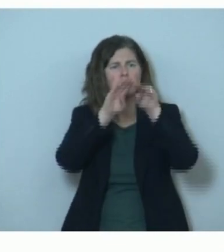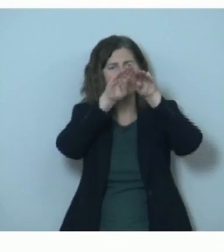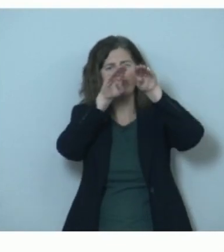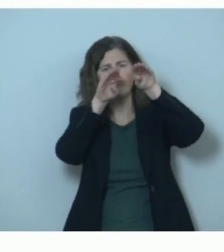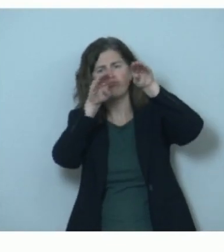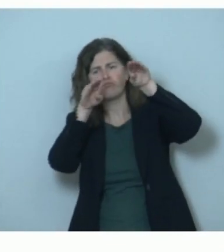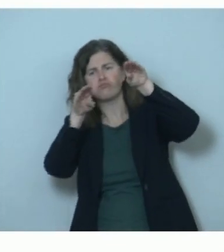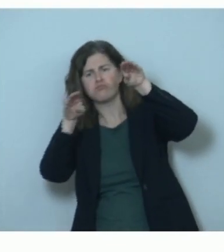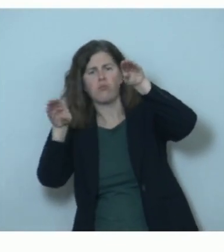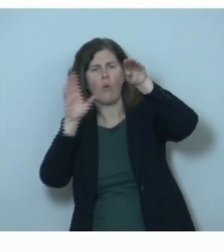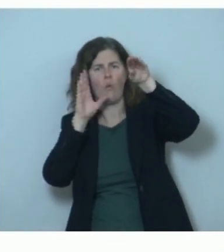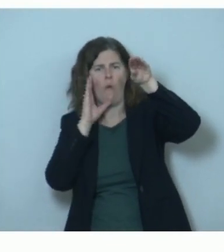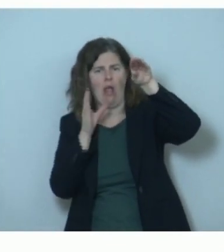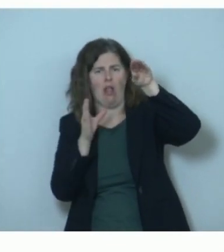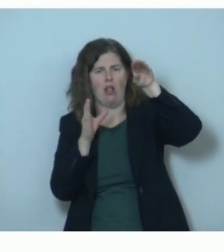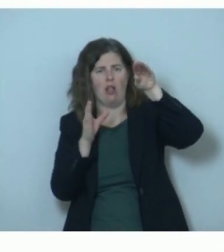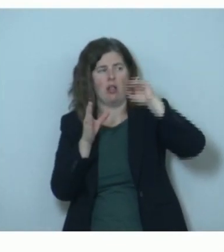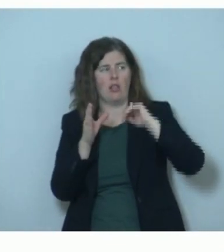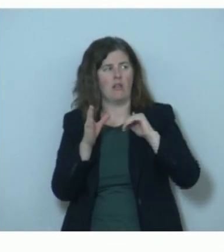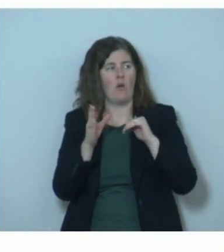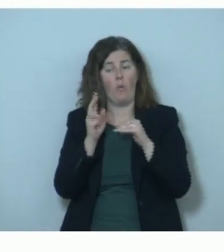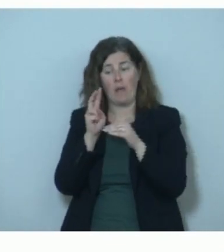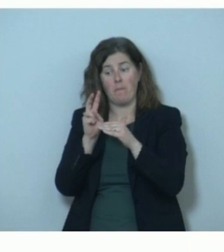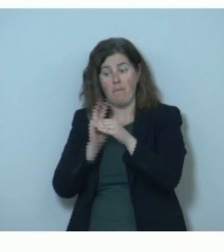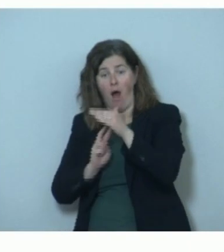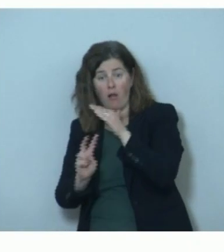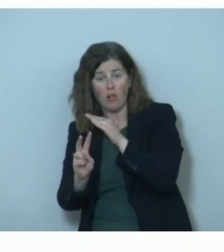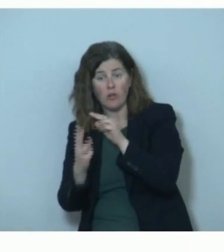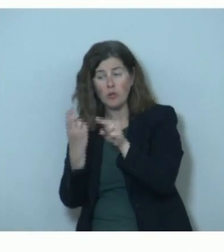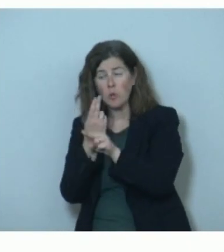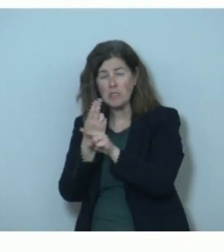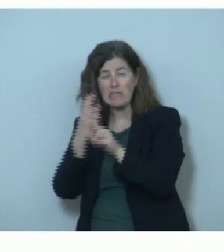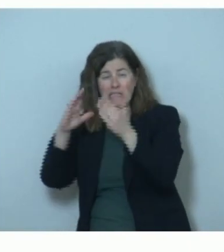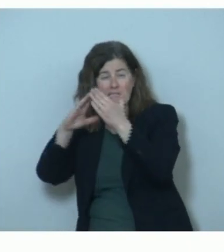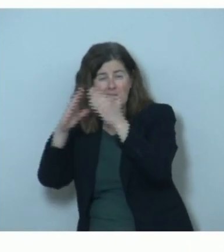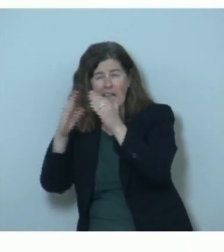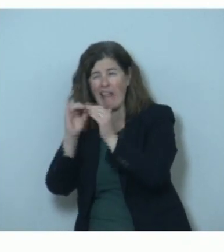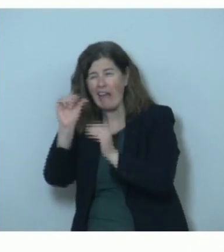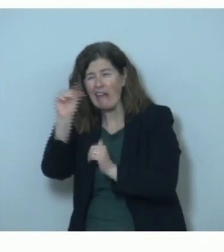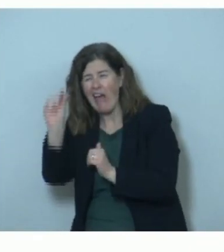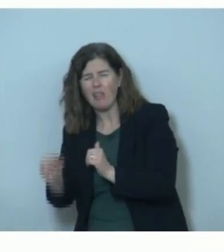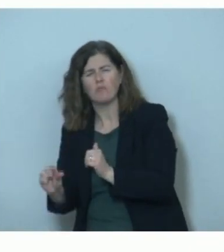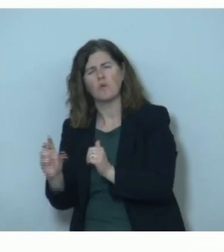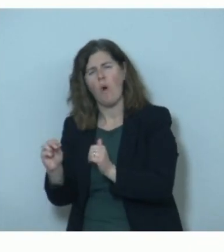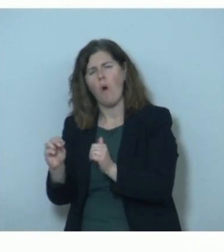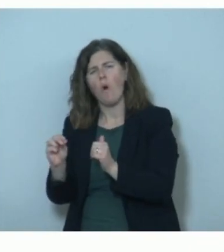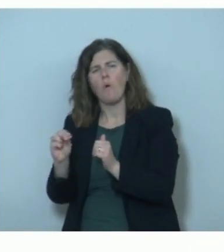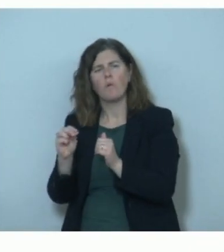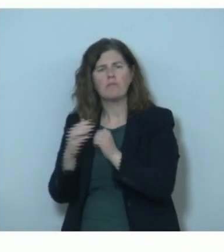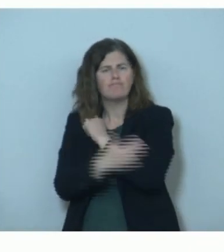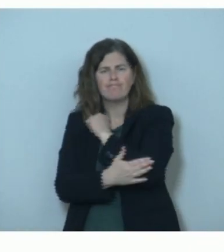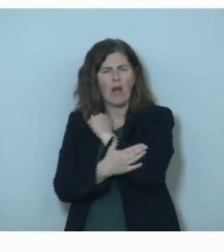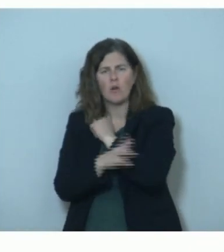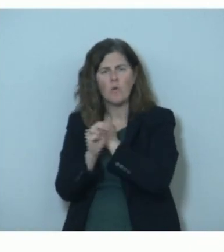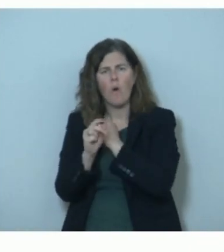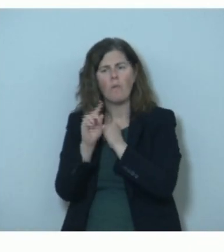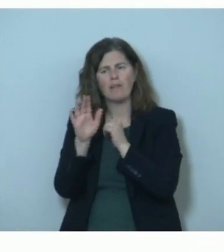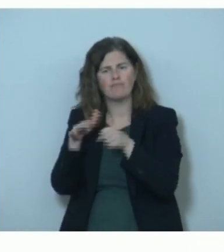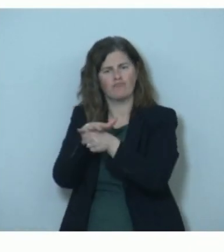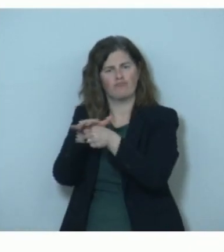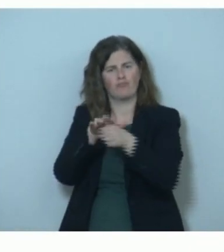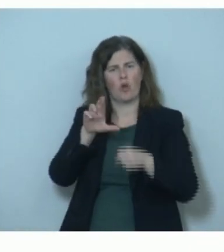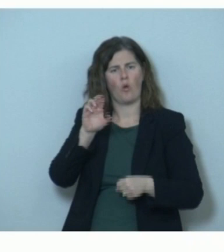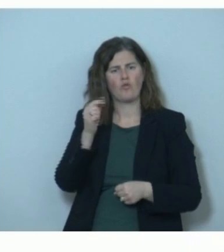gradually decreases. We don't model by city. The question was about Gallup. We don't really model by county either. We model by region,